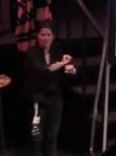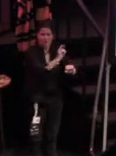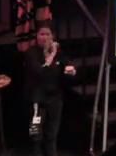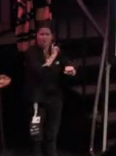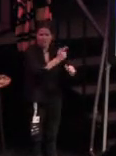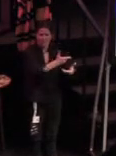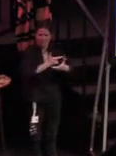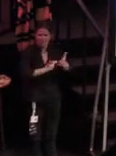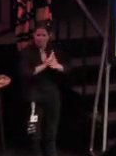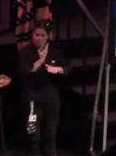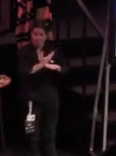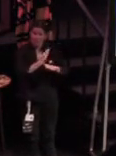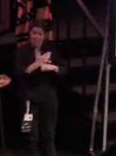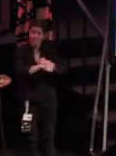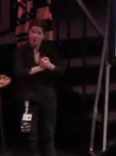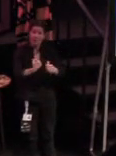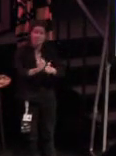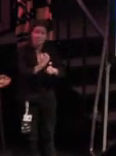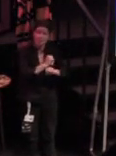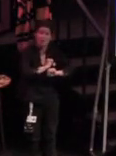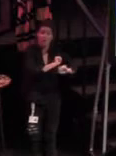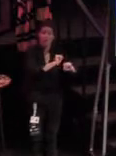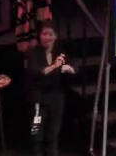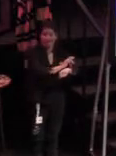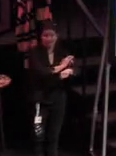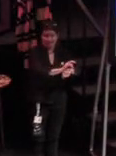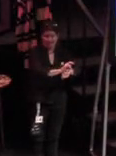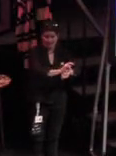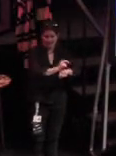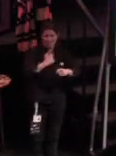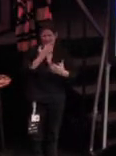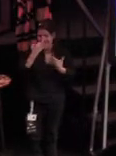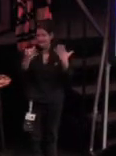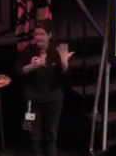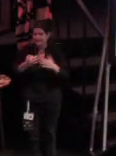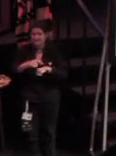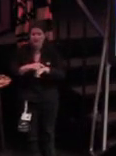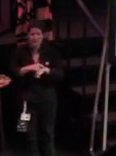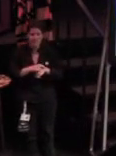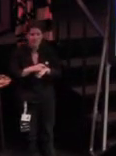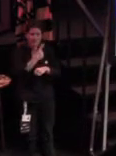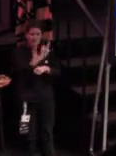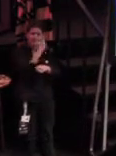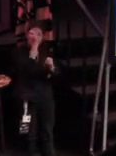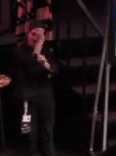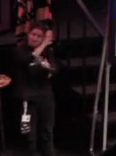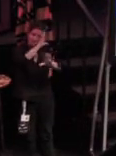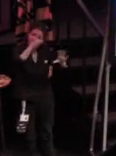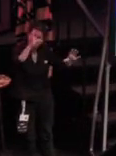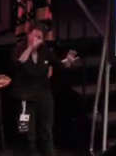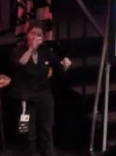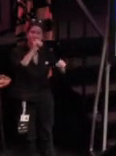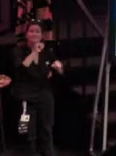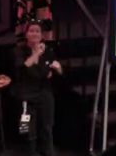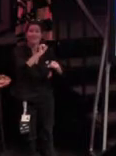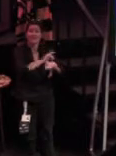the job of to be a producer in her theatre because she saw an opportunity. The Lyric at the time